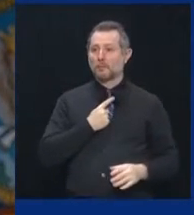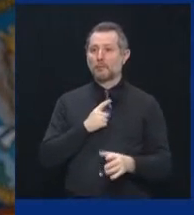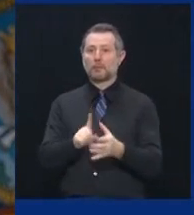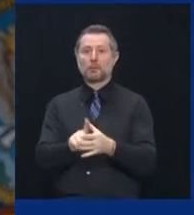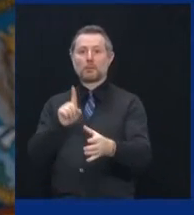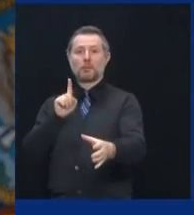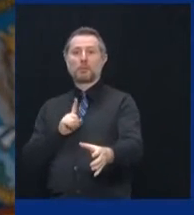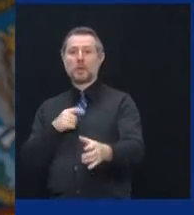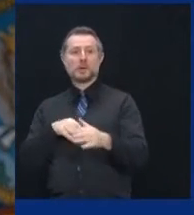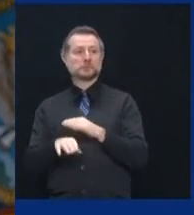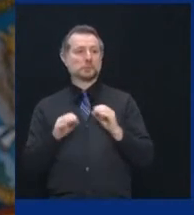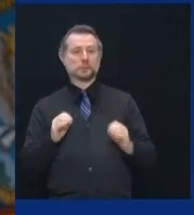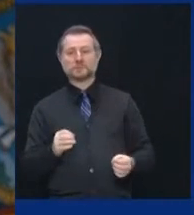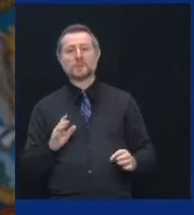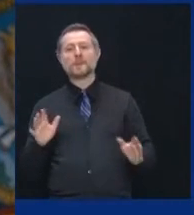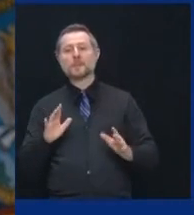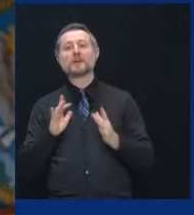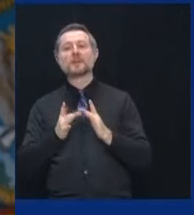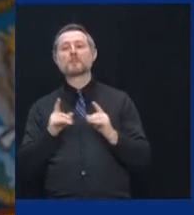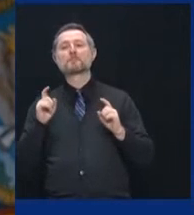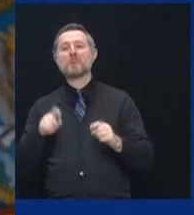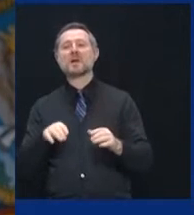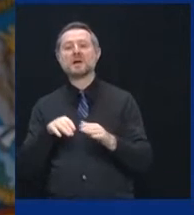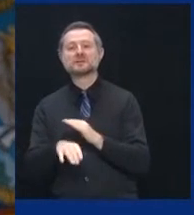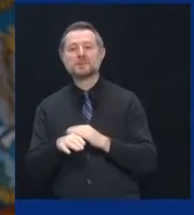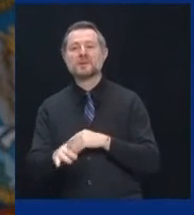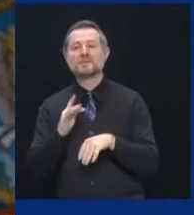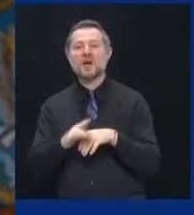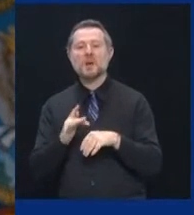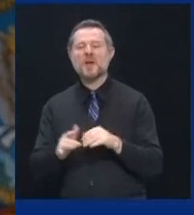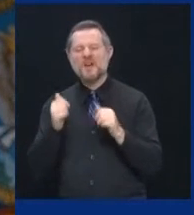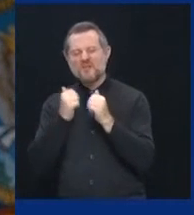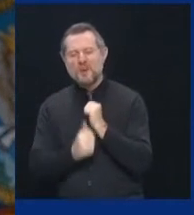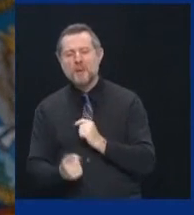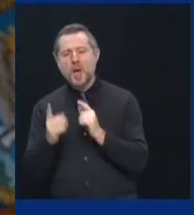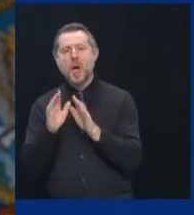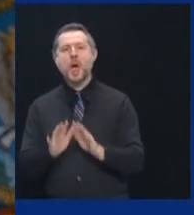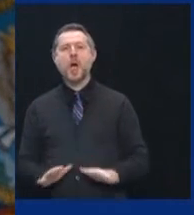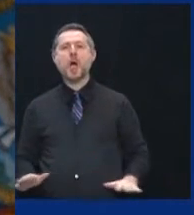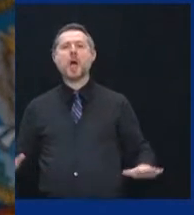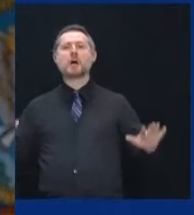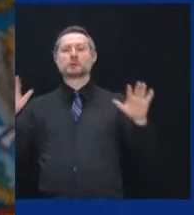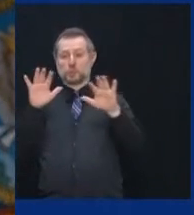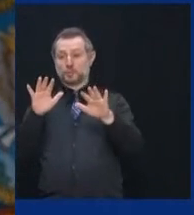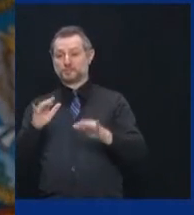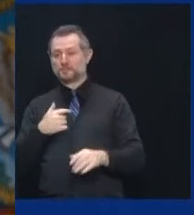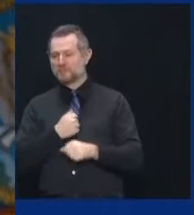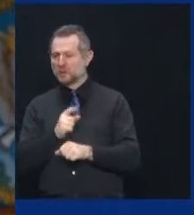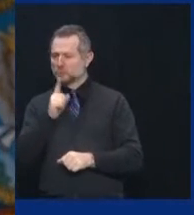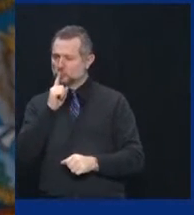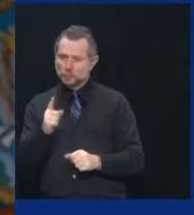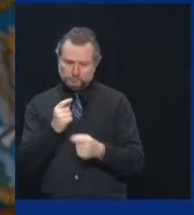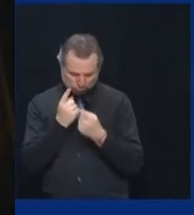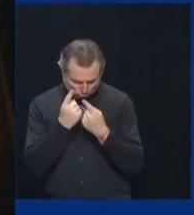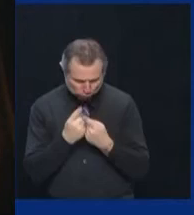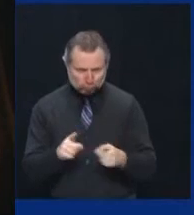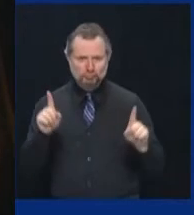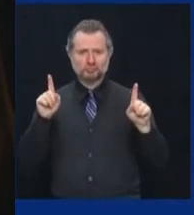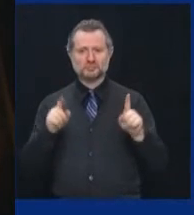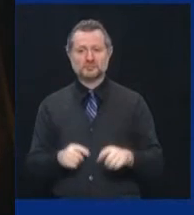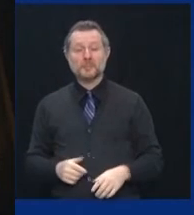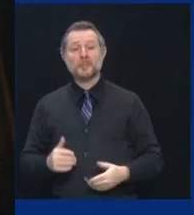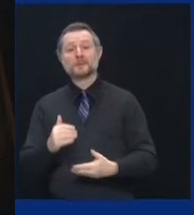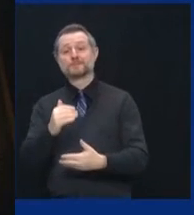available to everyone, everywhere. And in New York, we will make sure it is. We will then launch the